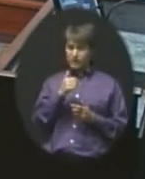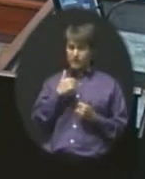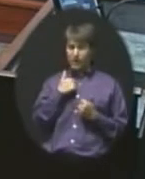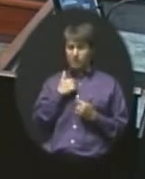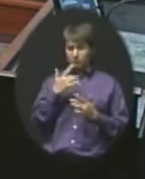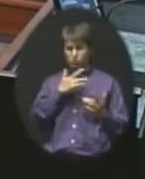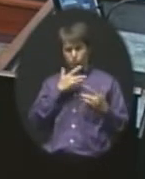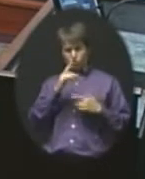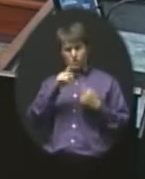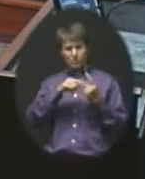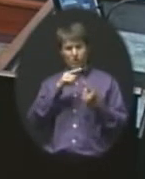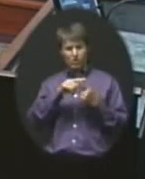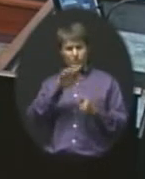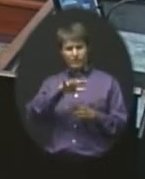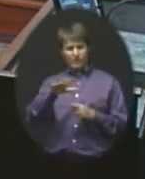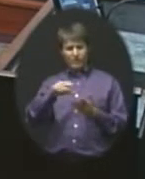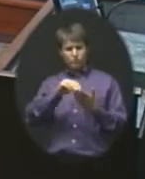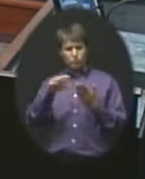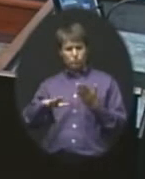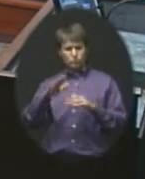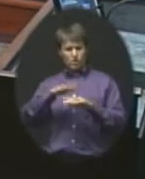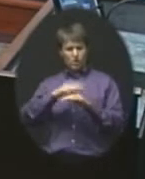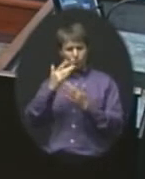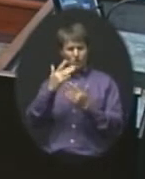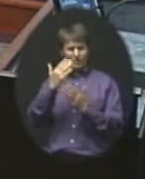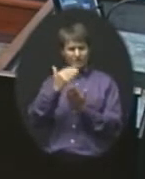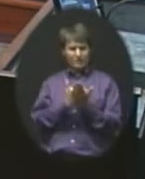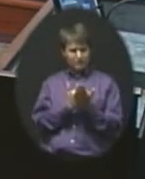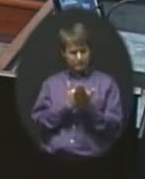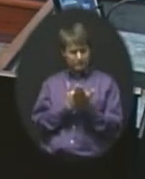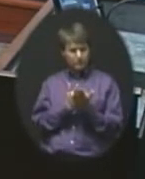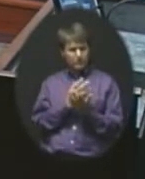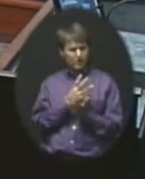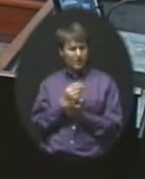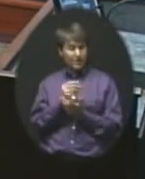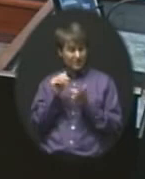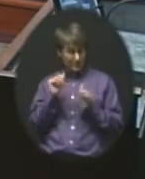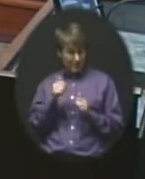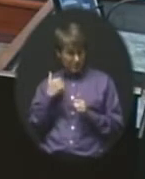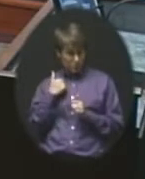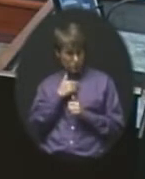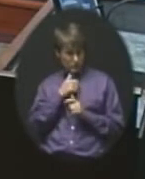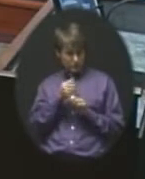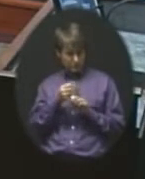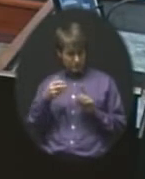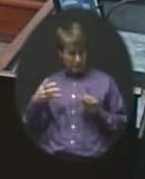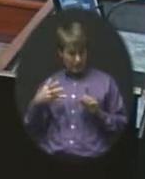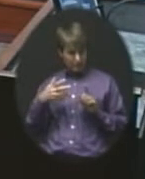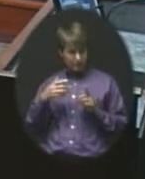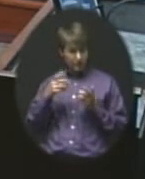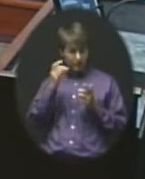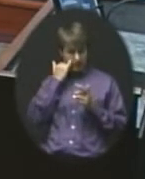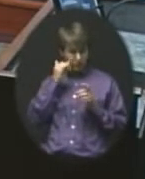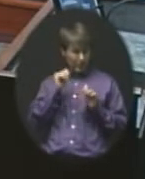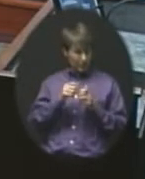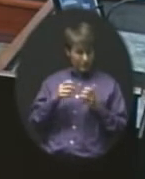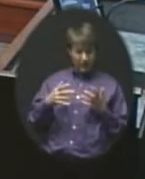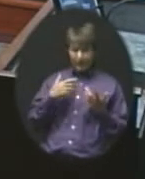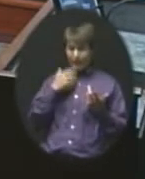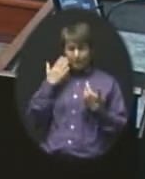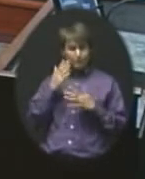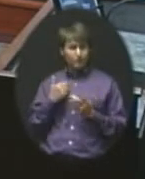just concerned about the 55 students on the waiting list. And how can we expand it? How can we expand it? If we can expand it, I understand